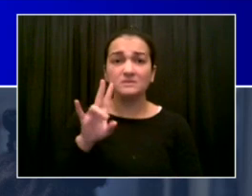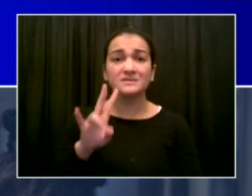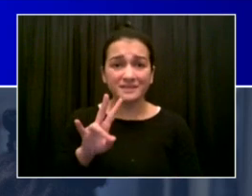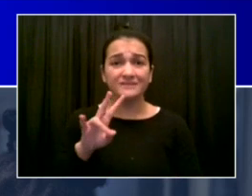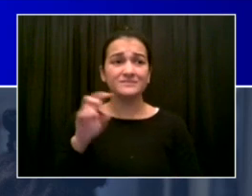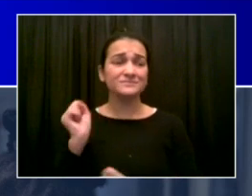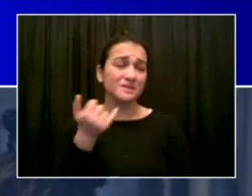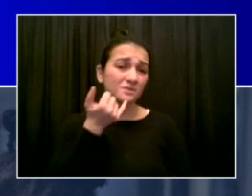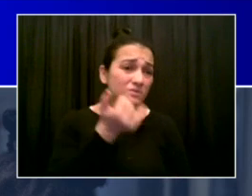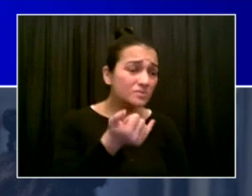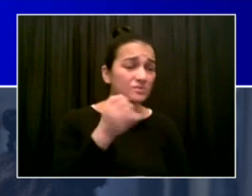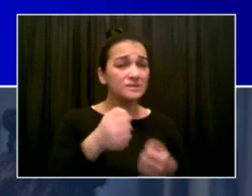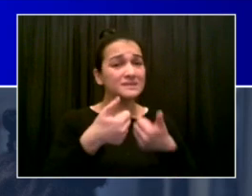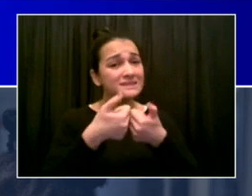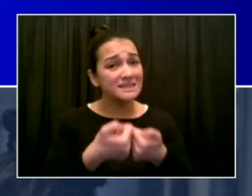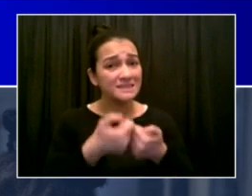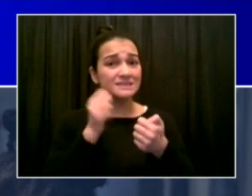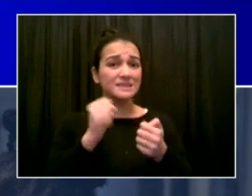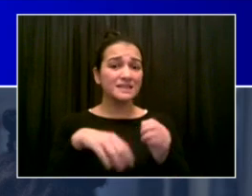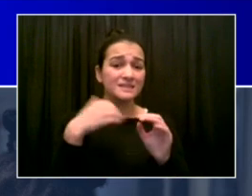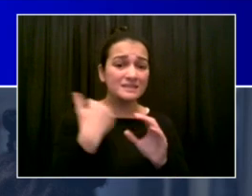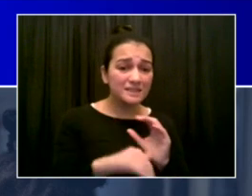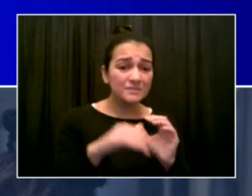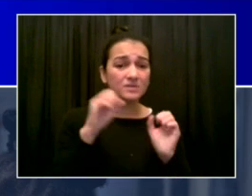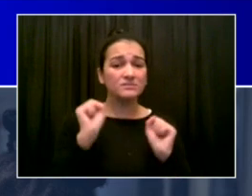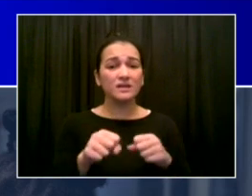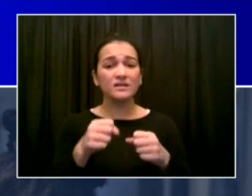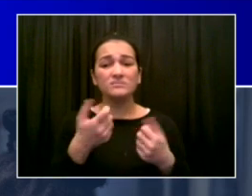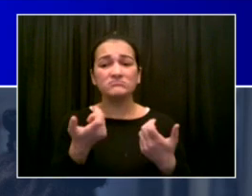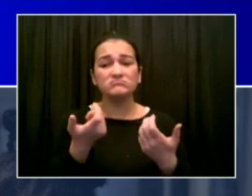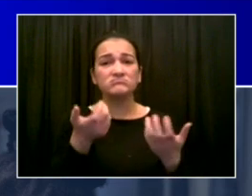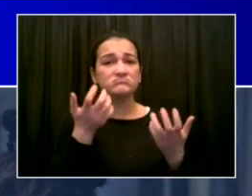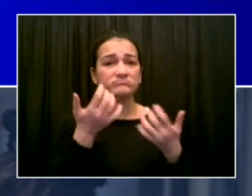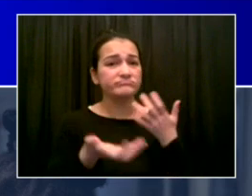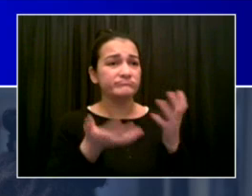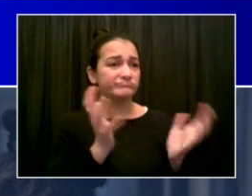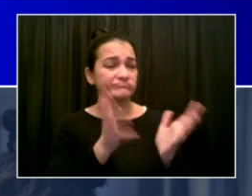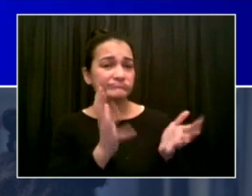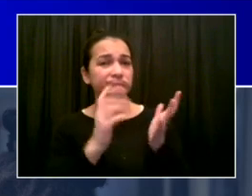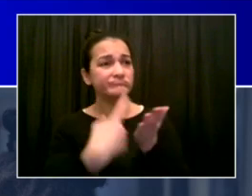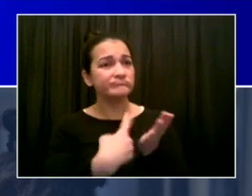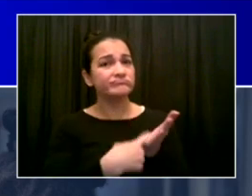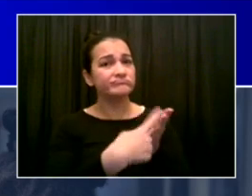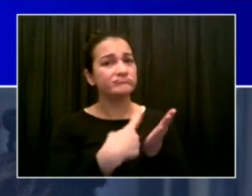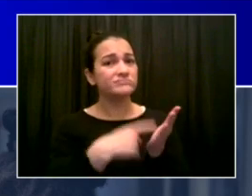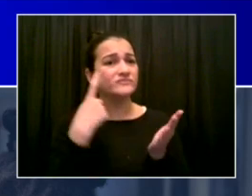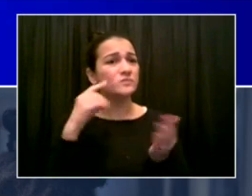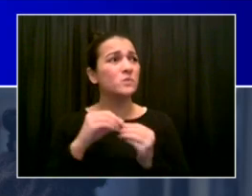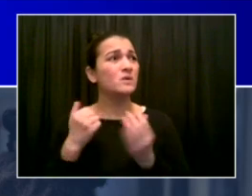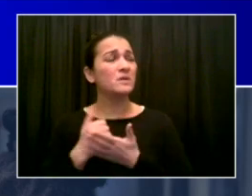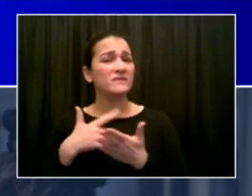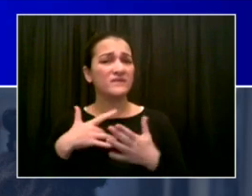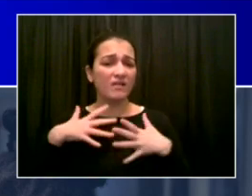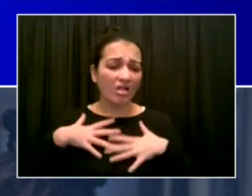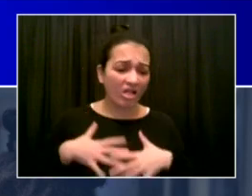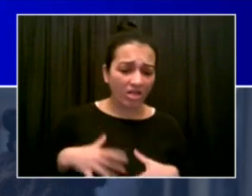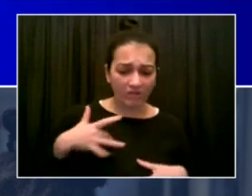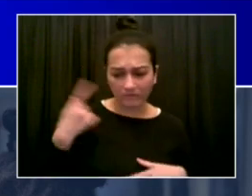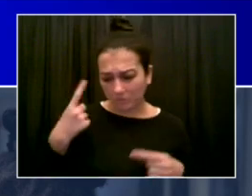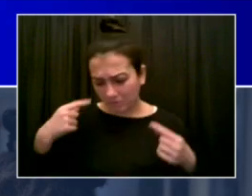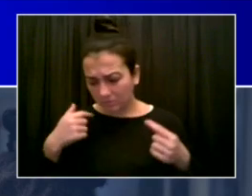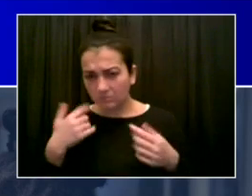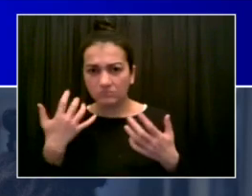to so many other approaches to reach people who have mental health needs. Now, this effort has been a